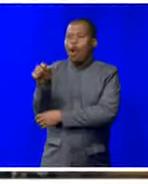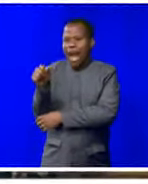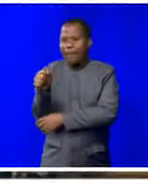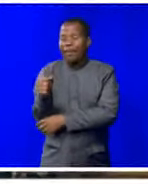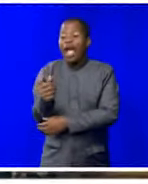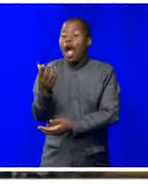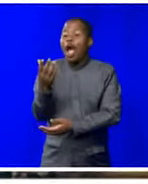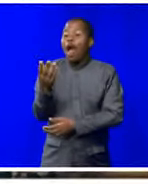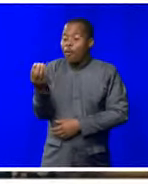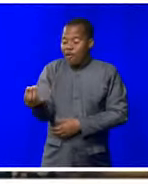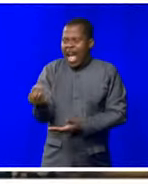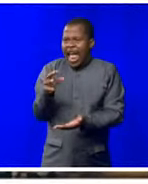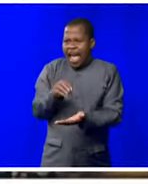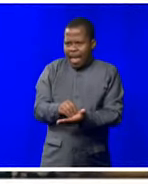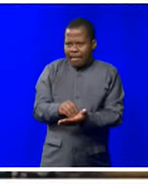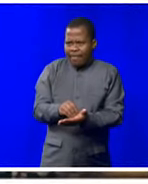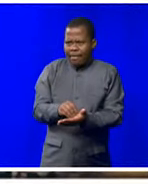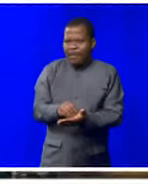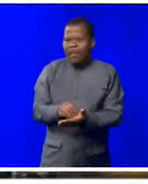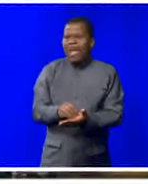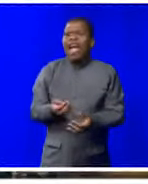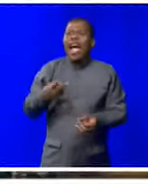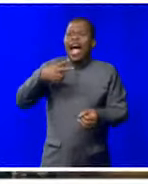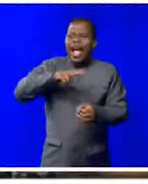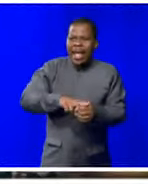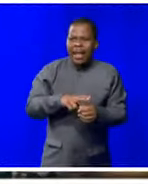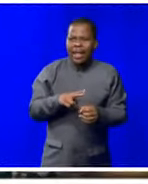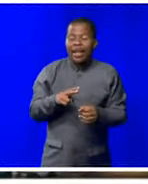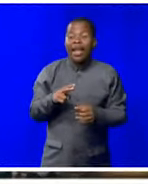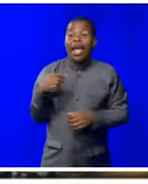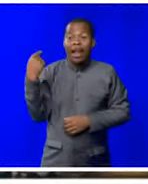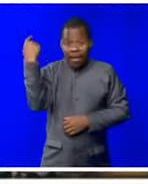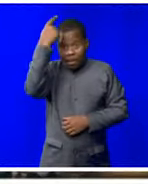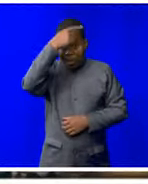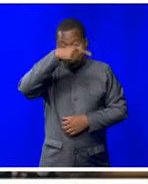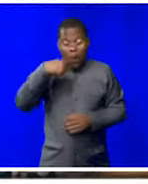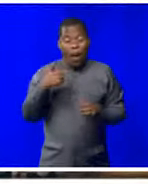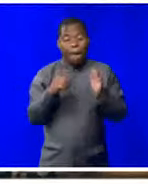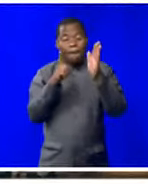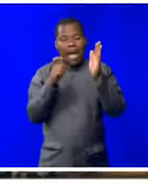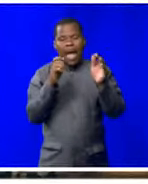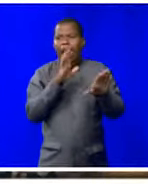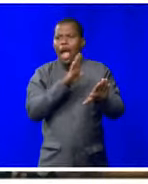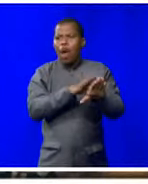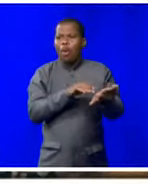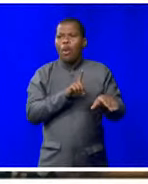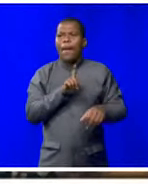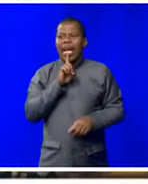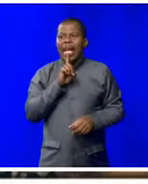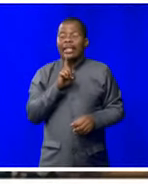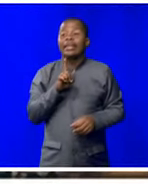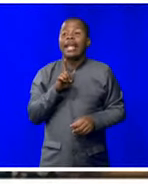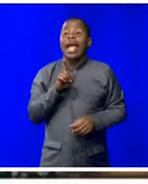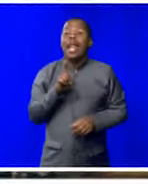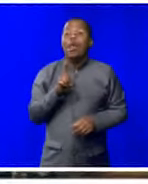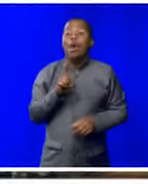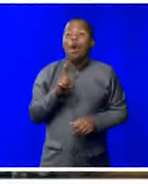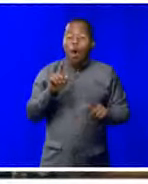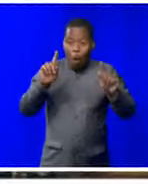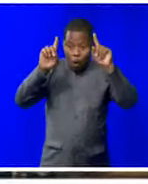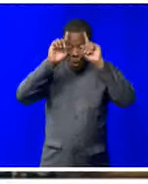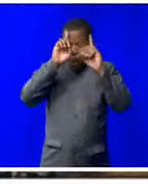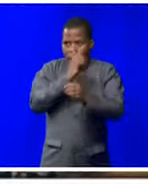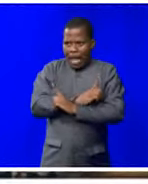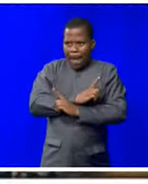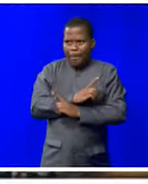residing around Ezulwini. What necessitated the search for Dlamini is that her daughter is eagerly looking for her as she